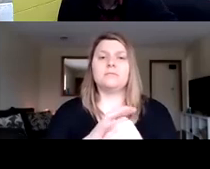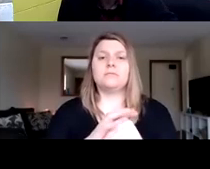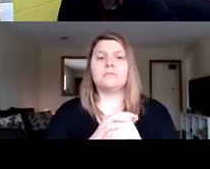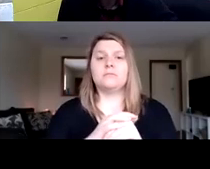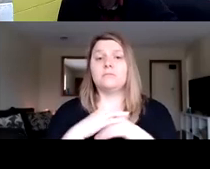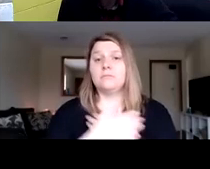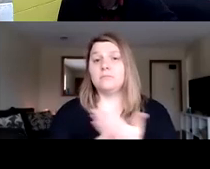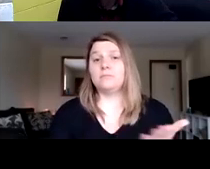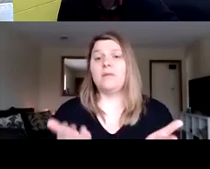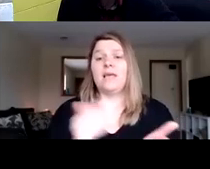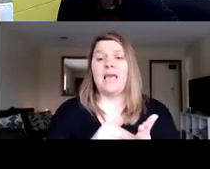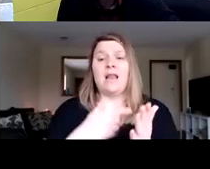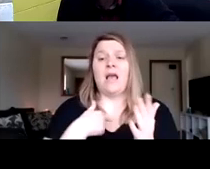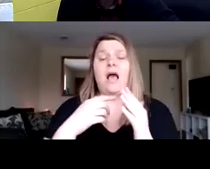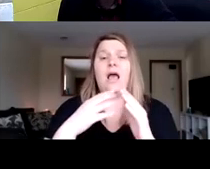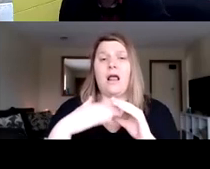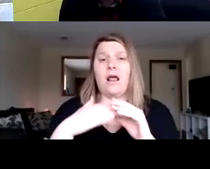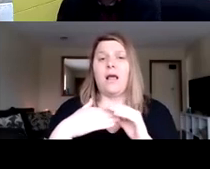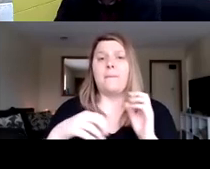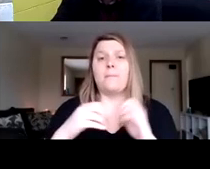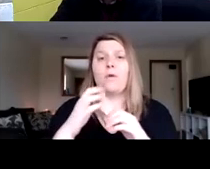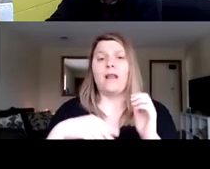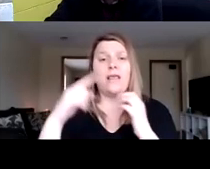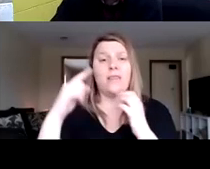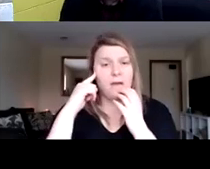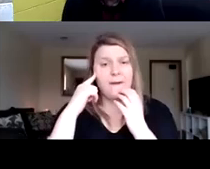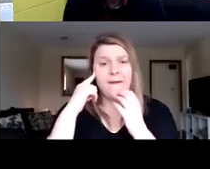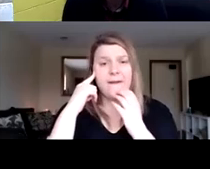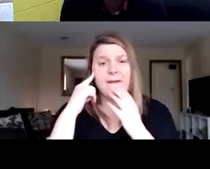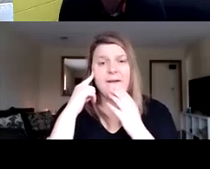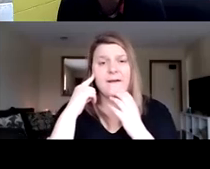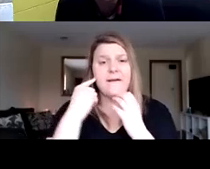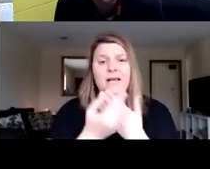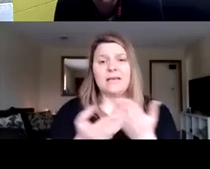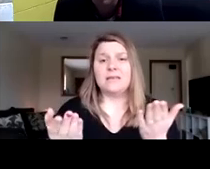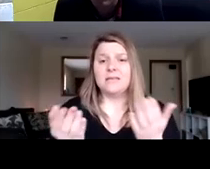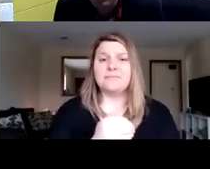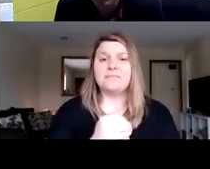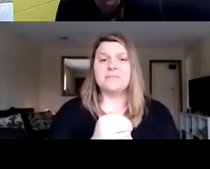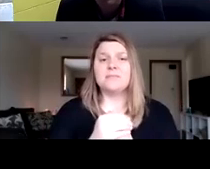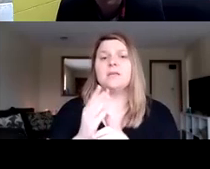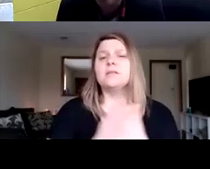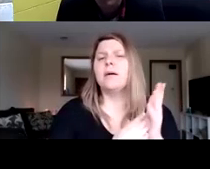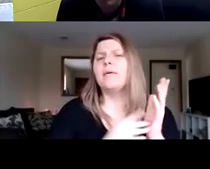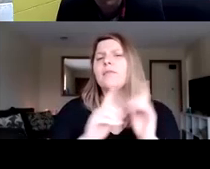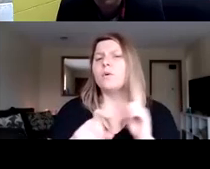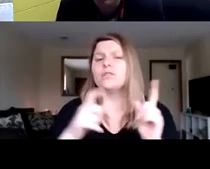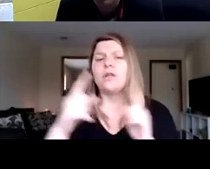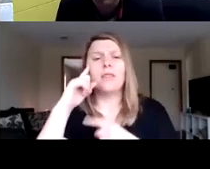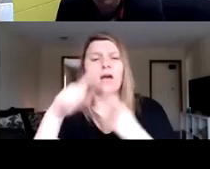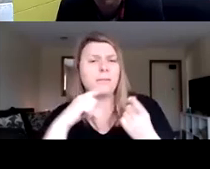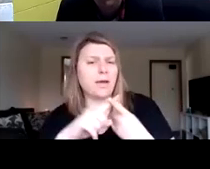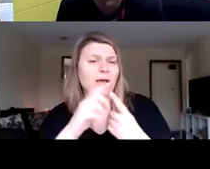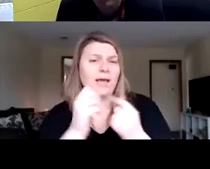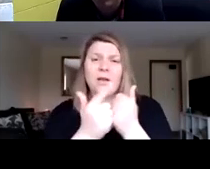So again, I rambled on a lot more than I thought, but here are some of the questions that I thought about. Anyone can